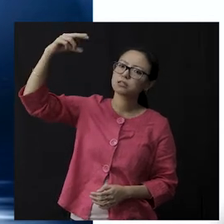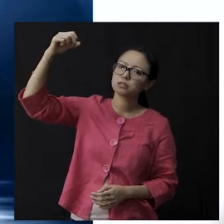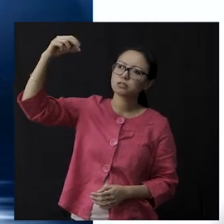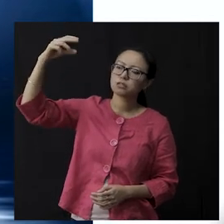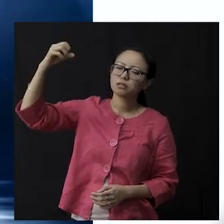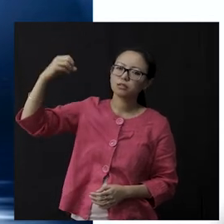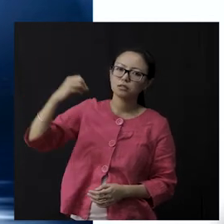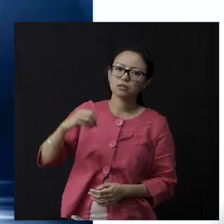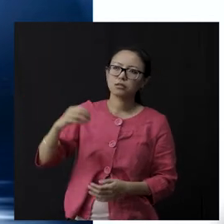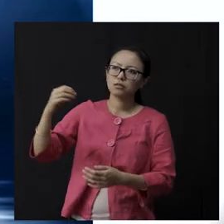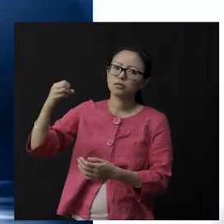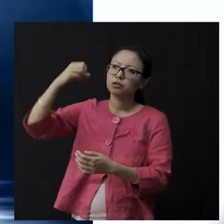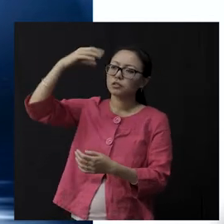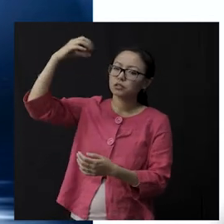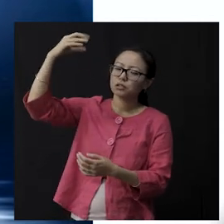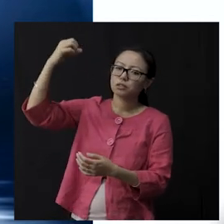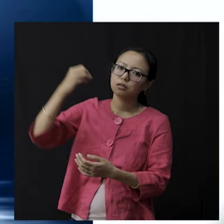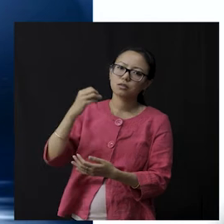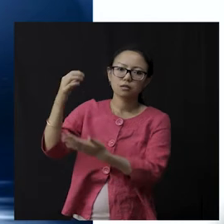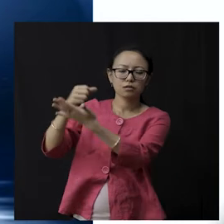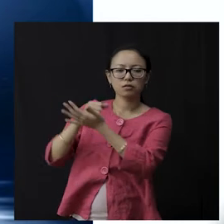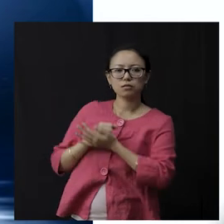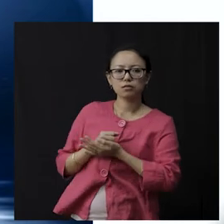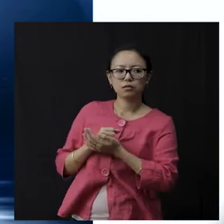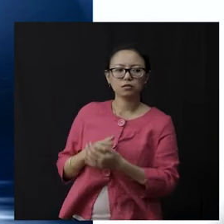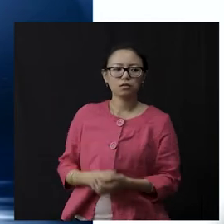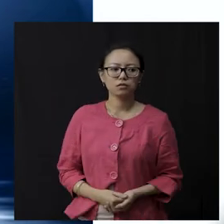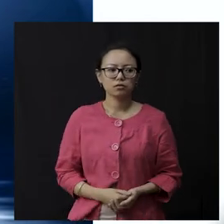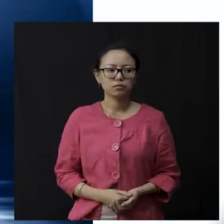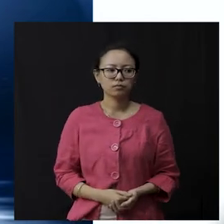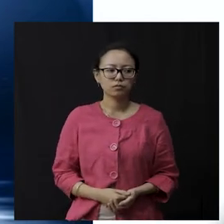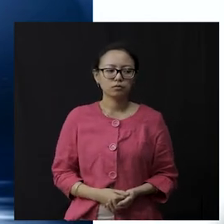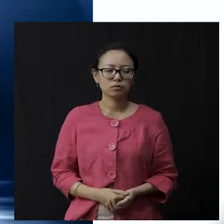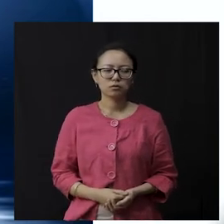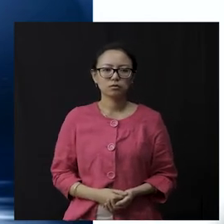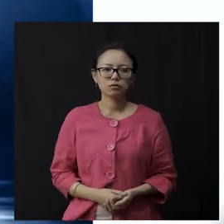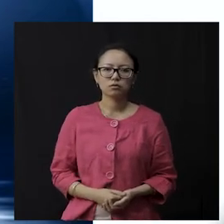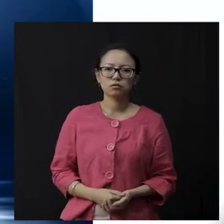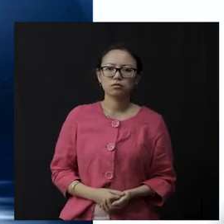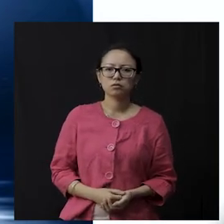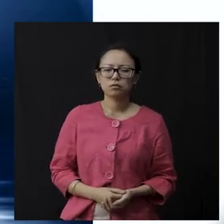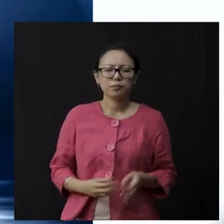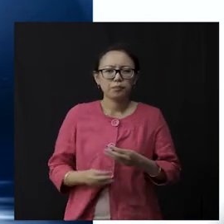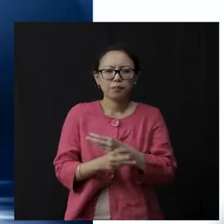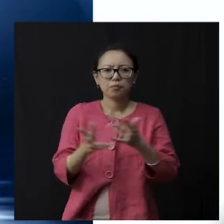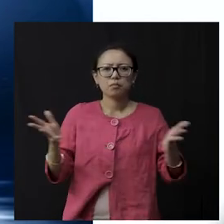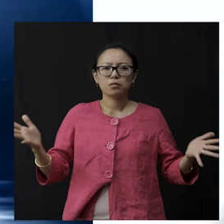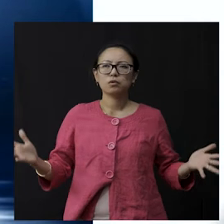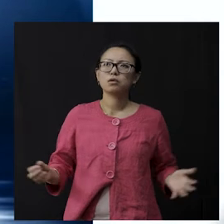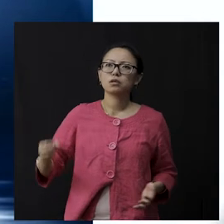They shine in the sky and gives us light. There are so many